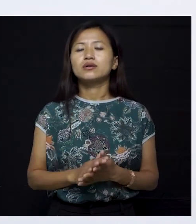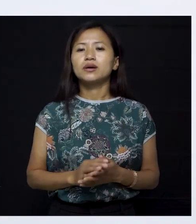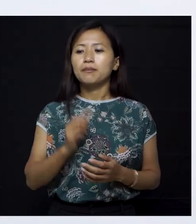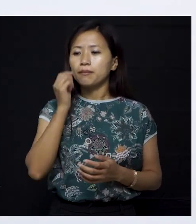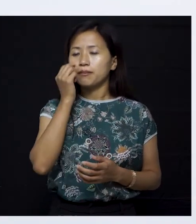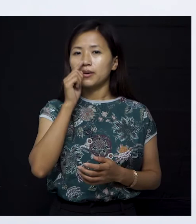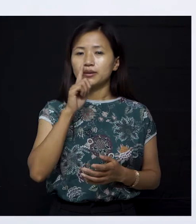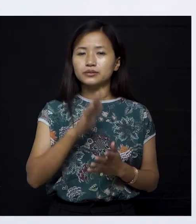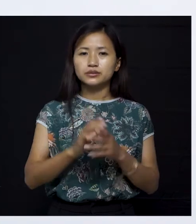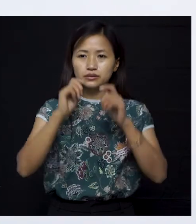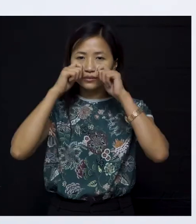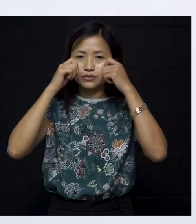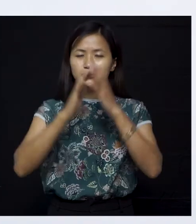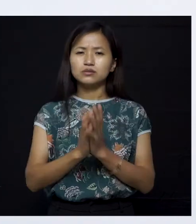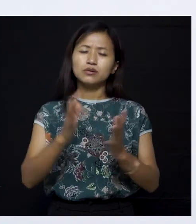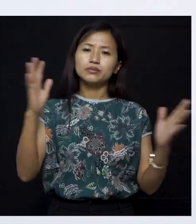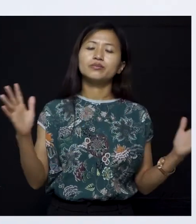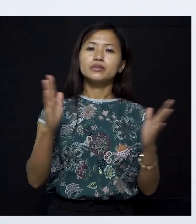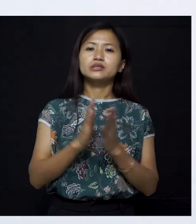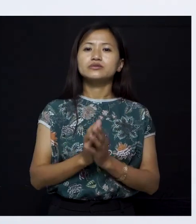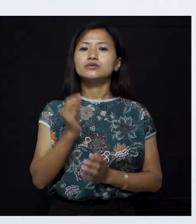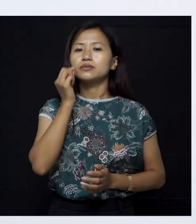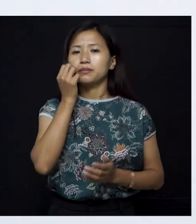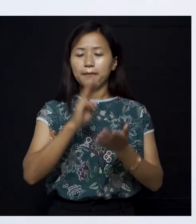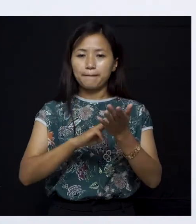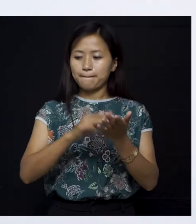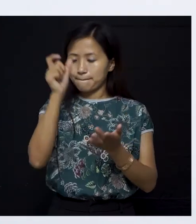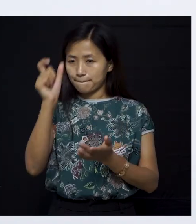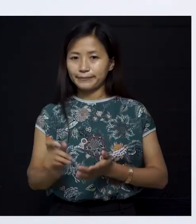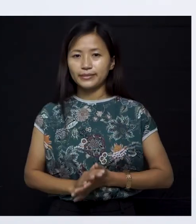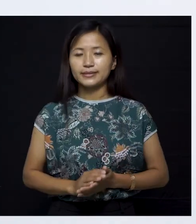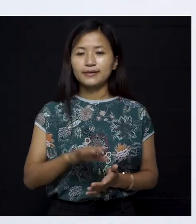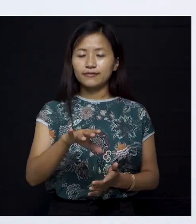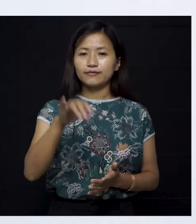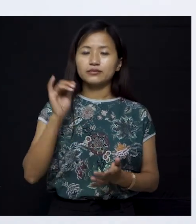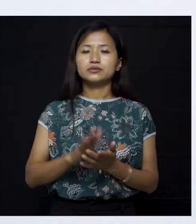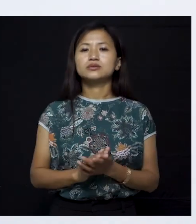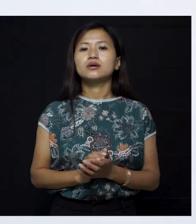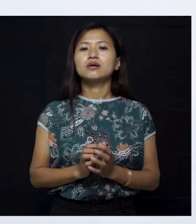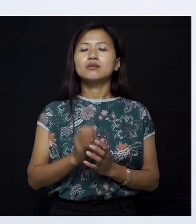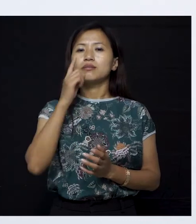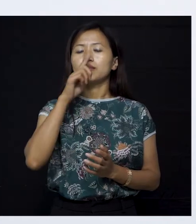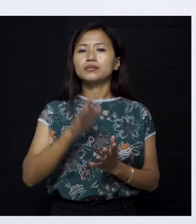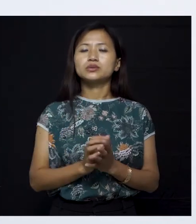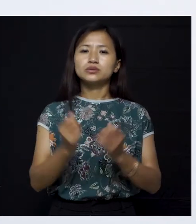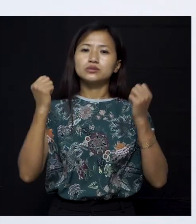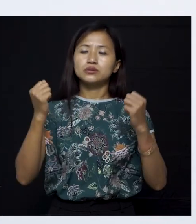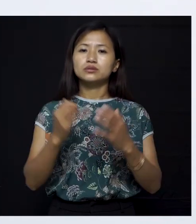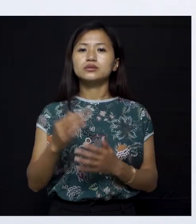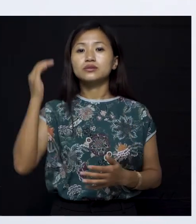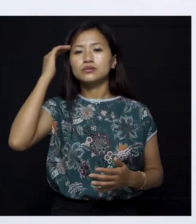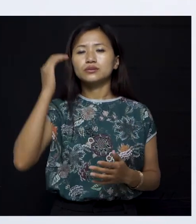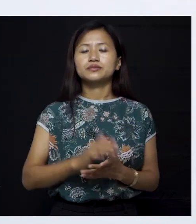for Michael. And when the dead body was brought in, they found that their mother was much stronger than they thought.